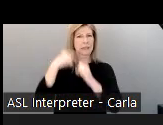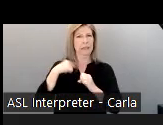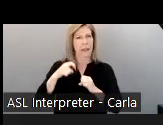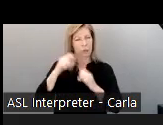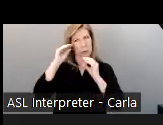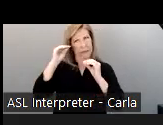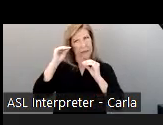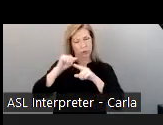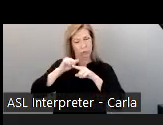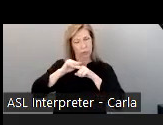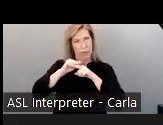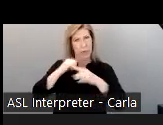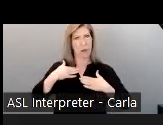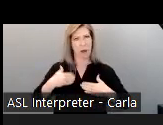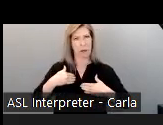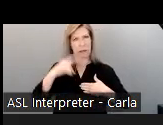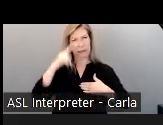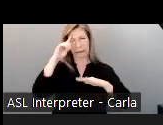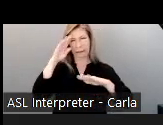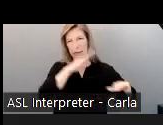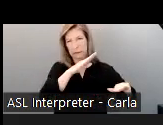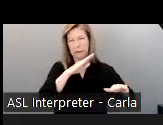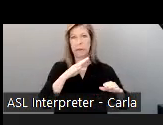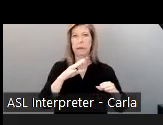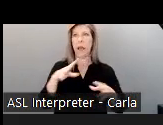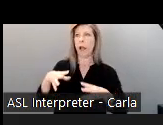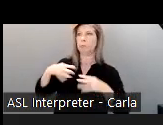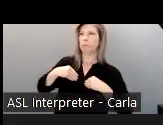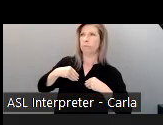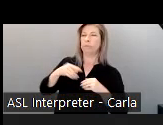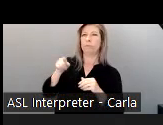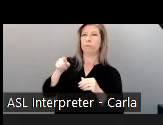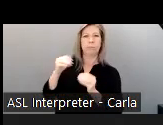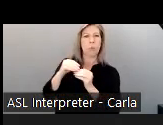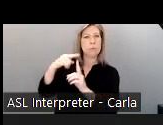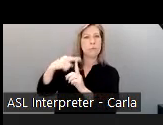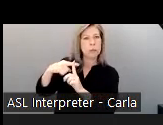install positive, neutral experiences.